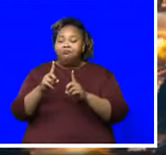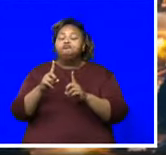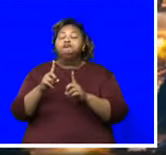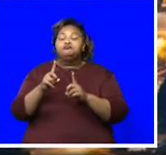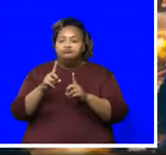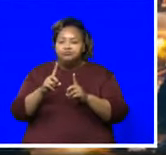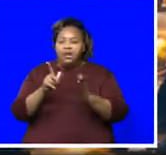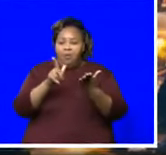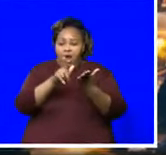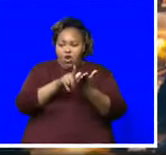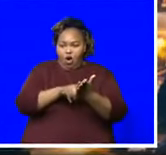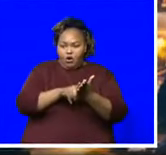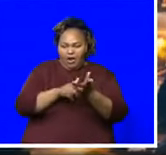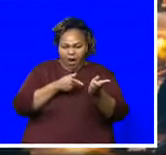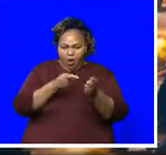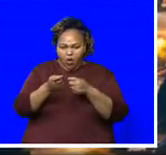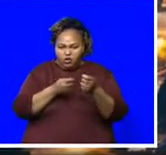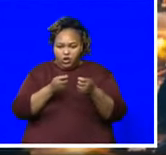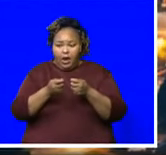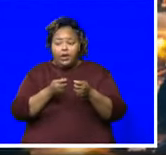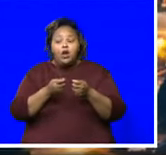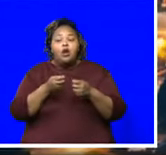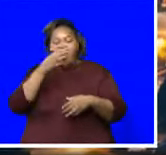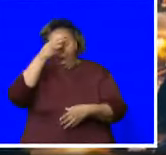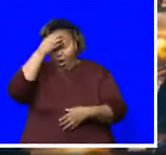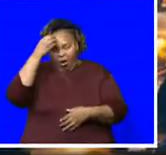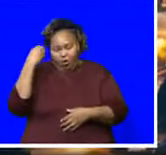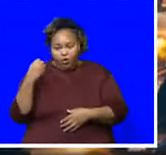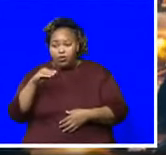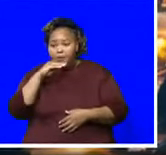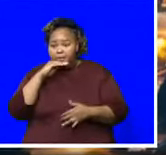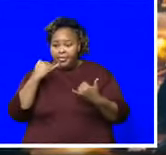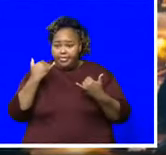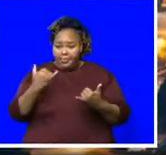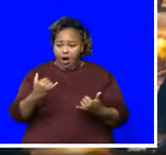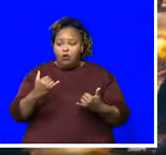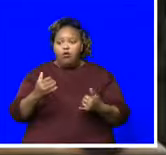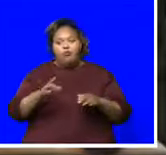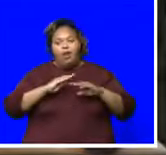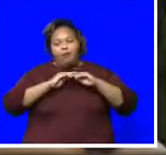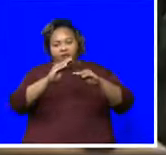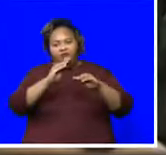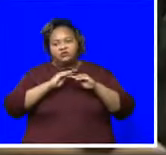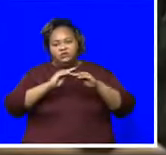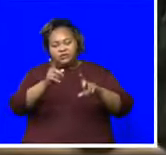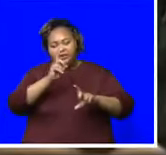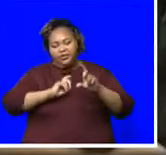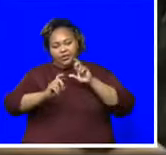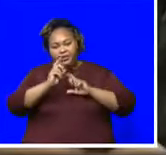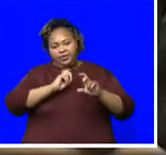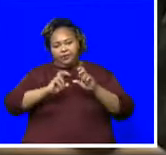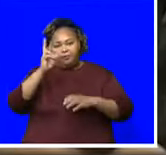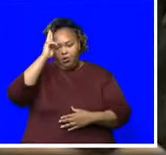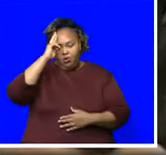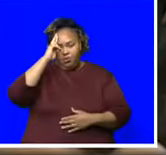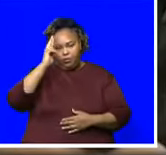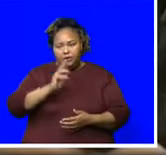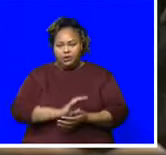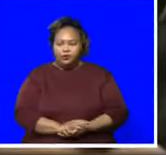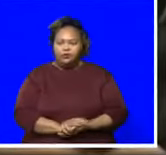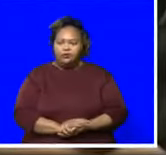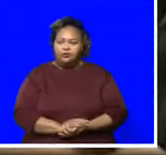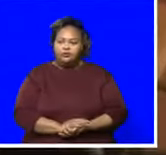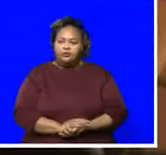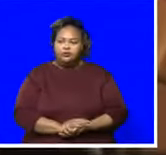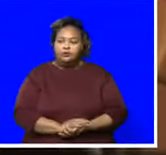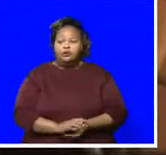basuke ke noma ke basabuka ke tikola kungako ke babakhumbuta ngayo. Lobukete mfundo esifundzeni sasashiselweni